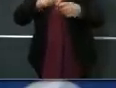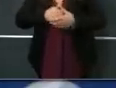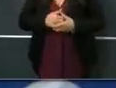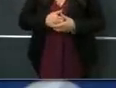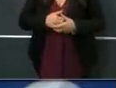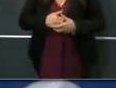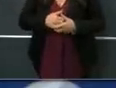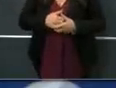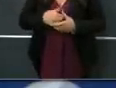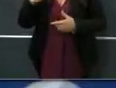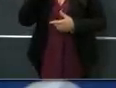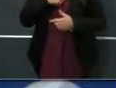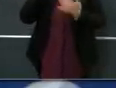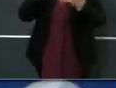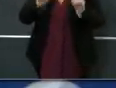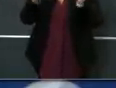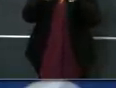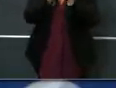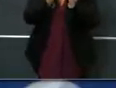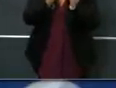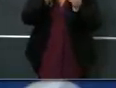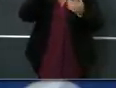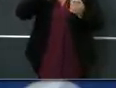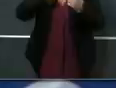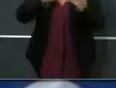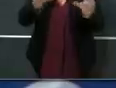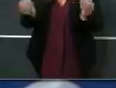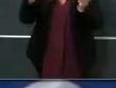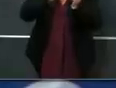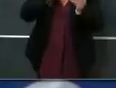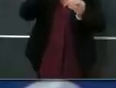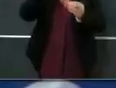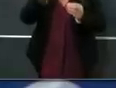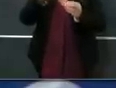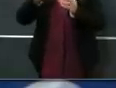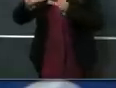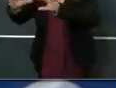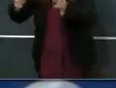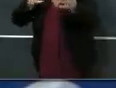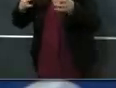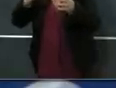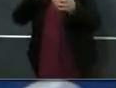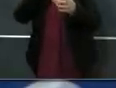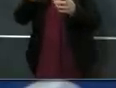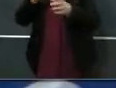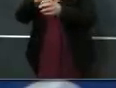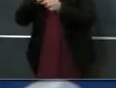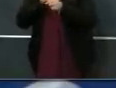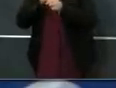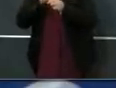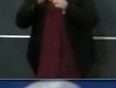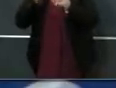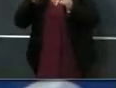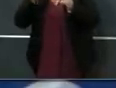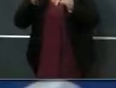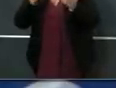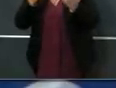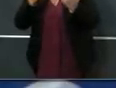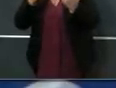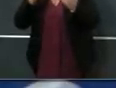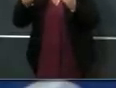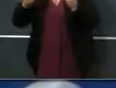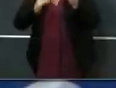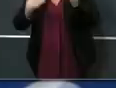so much more to address these inequities, address these disparities, not just on education, but as it relates to public